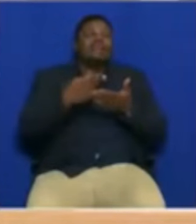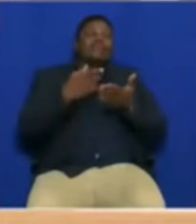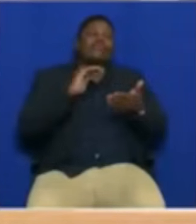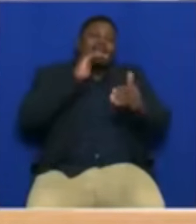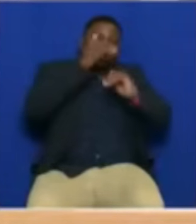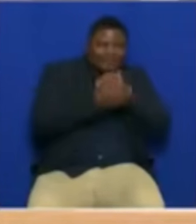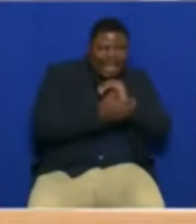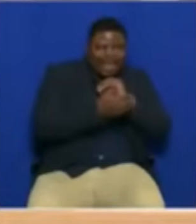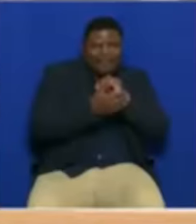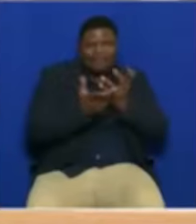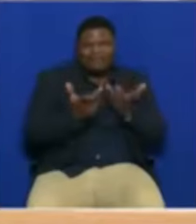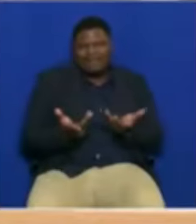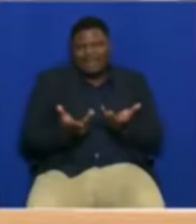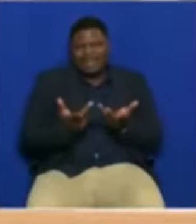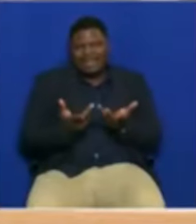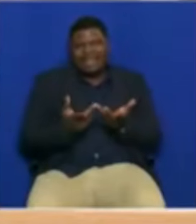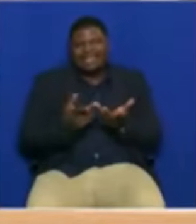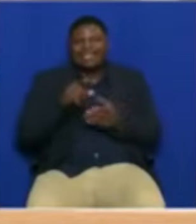case.